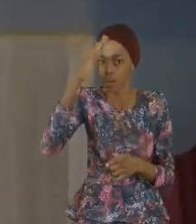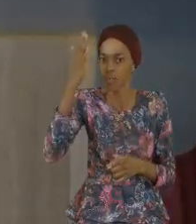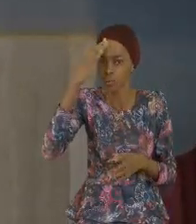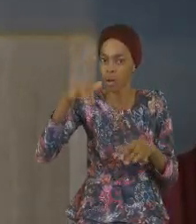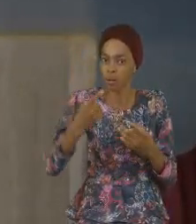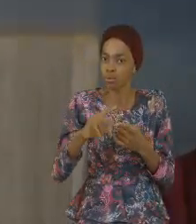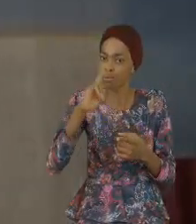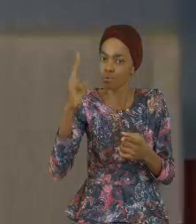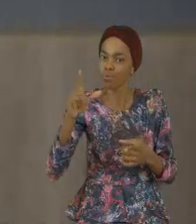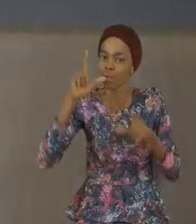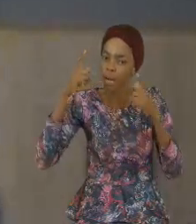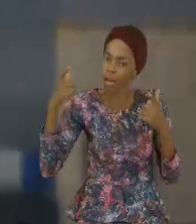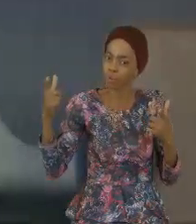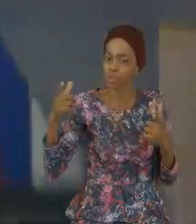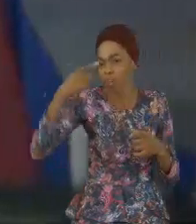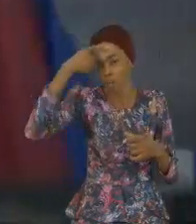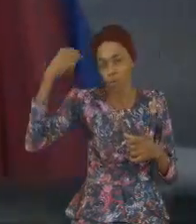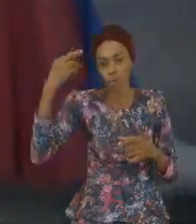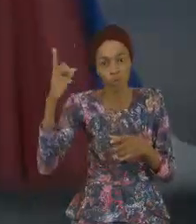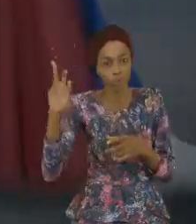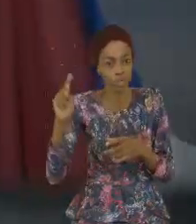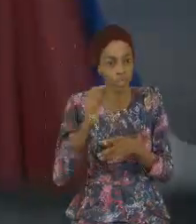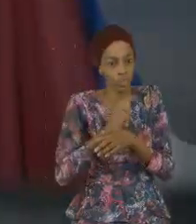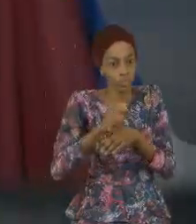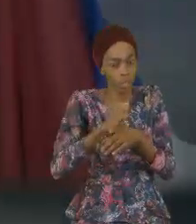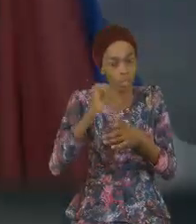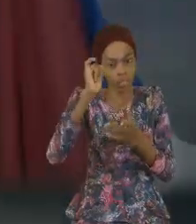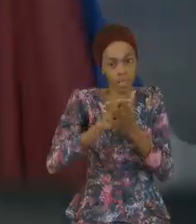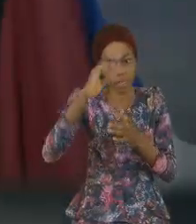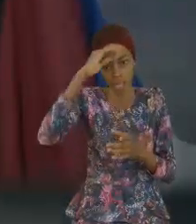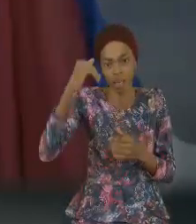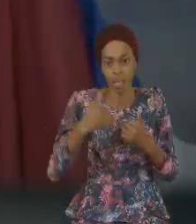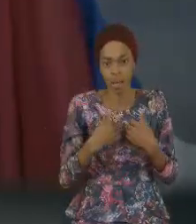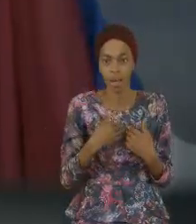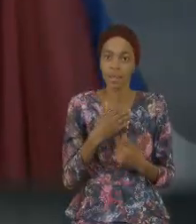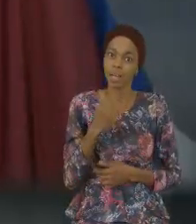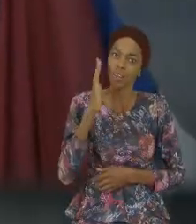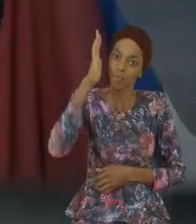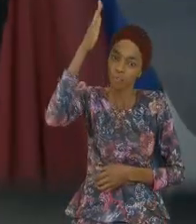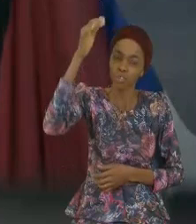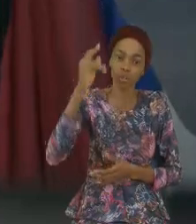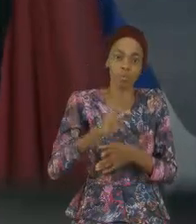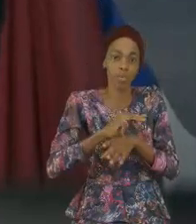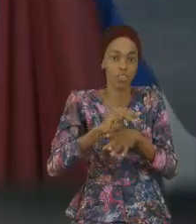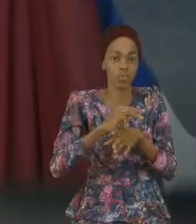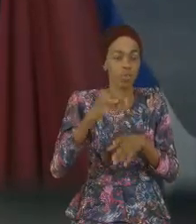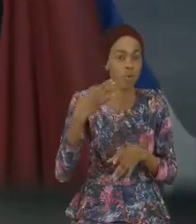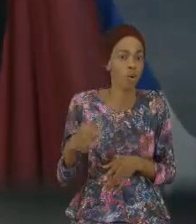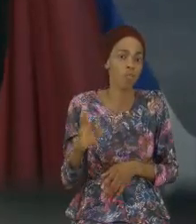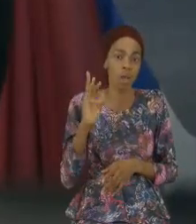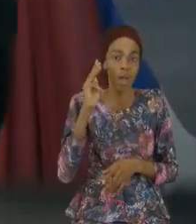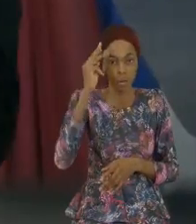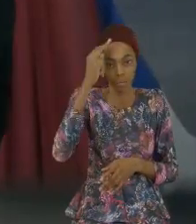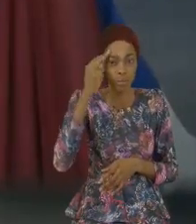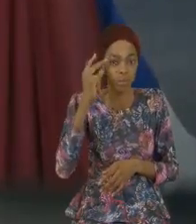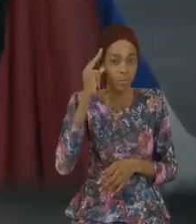language because of the training that he had. And the future ministry of Moses was going to be on the use